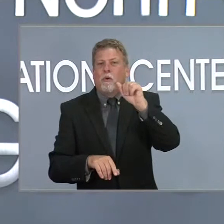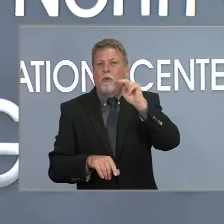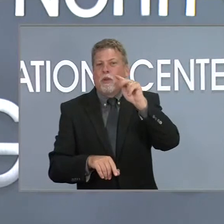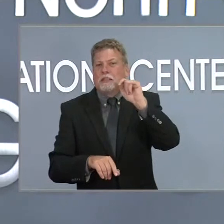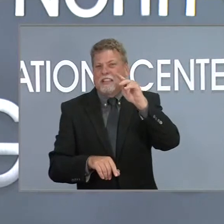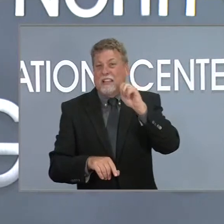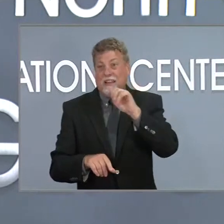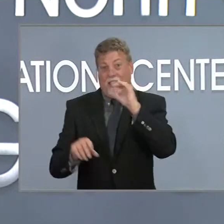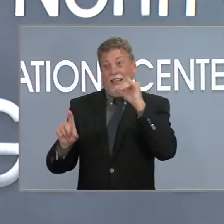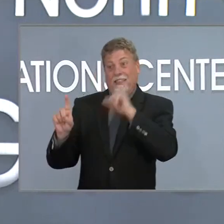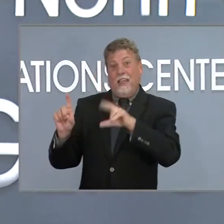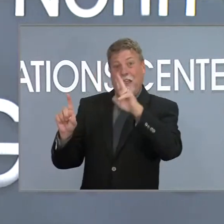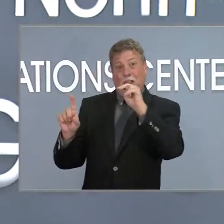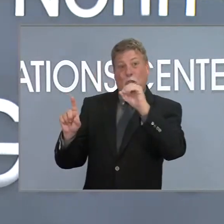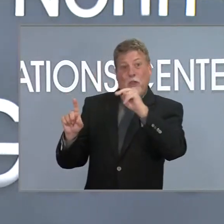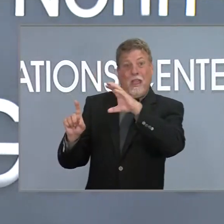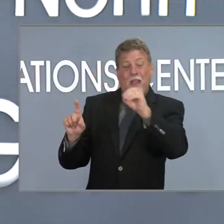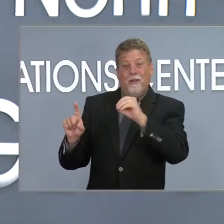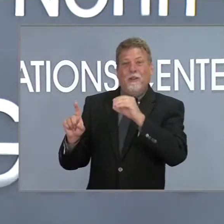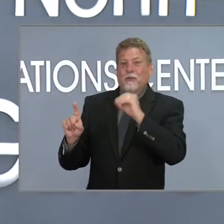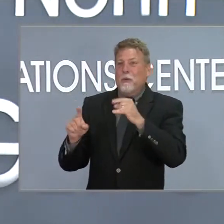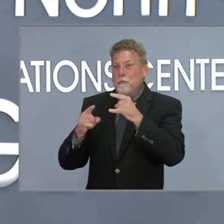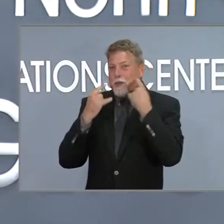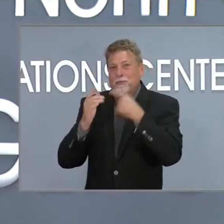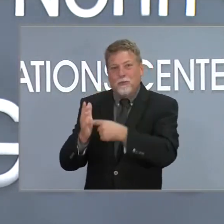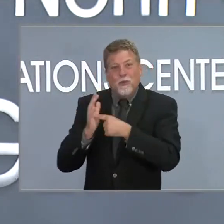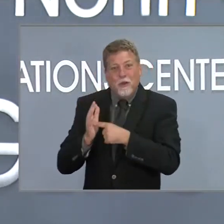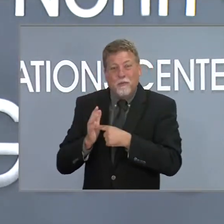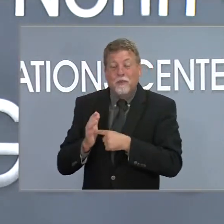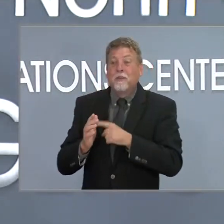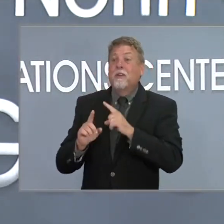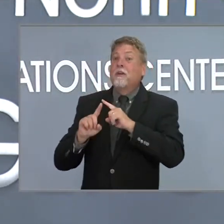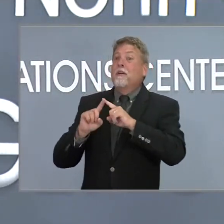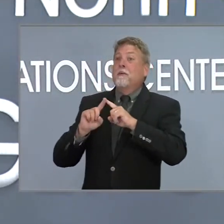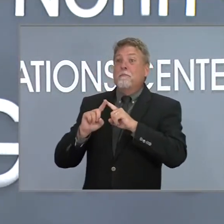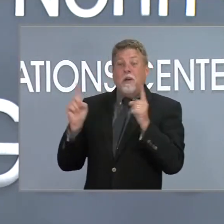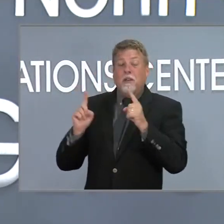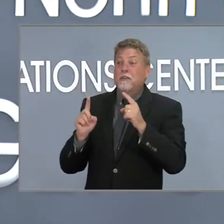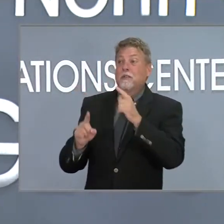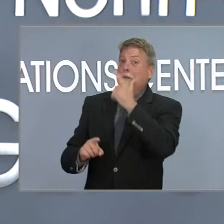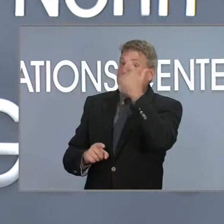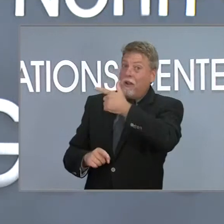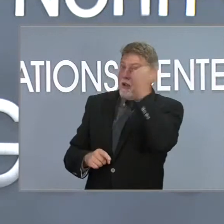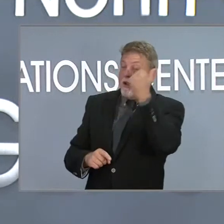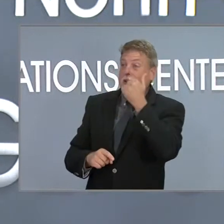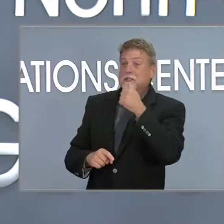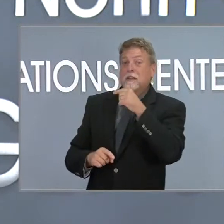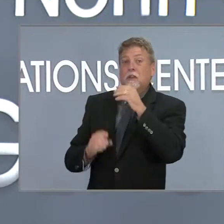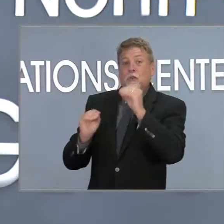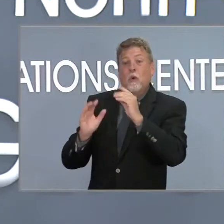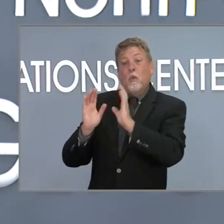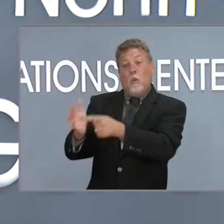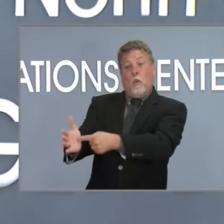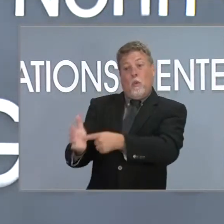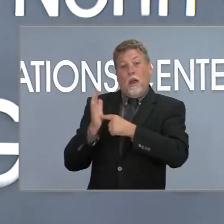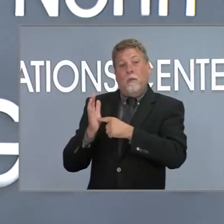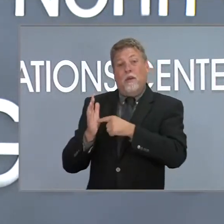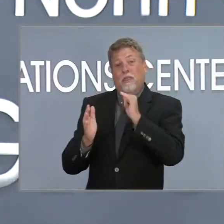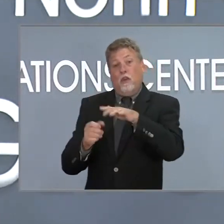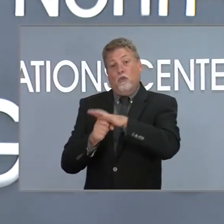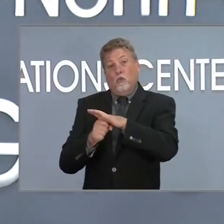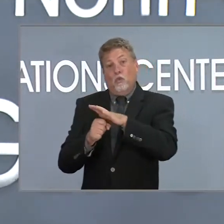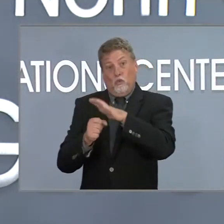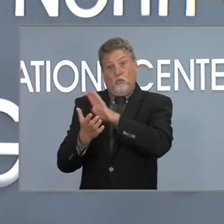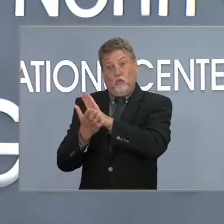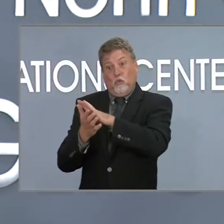periods. But because there's no requirement for districts to offer a virtual learning option as they had in the spring, this